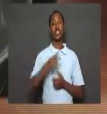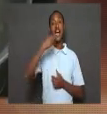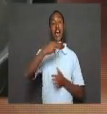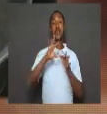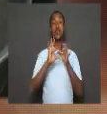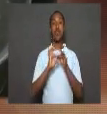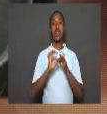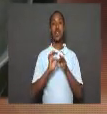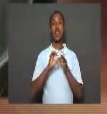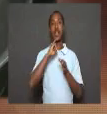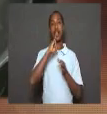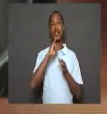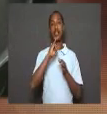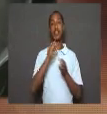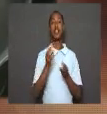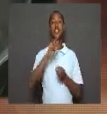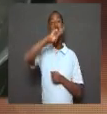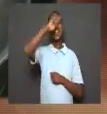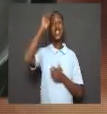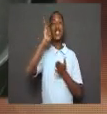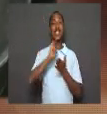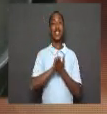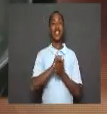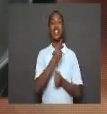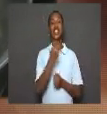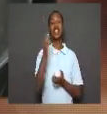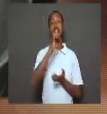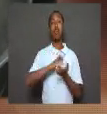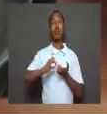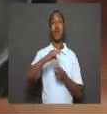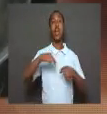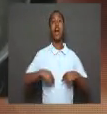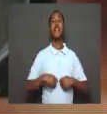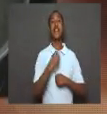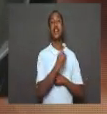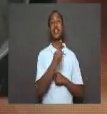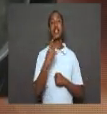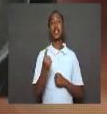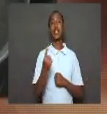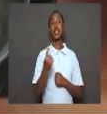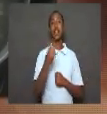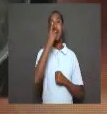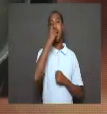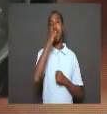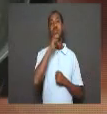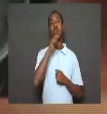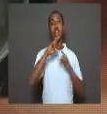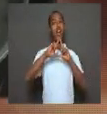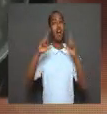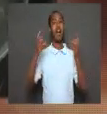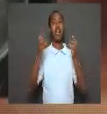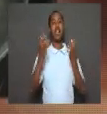Hydrogen bonding is the reason that certain compounds have such unusually high